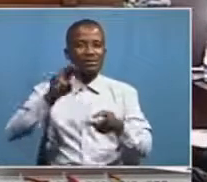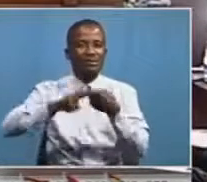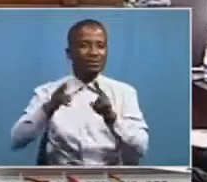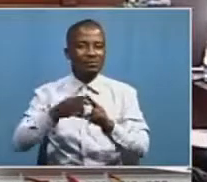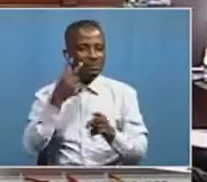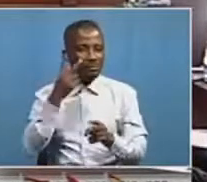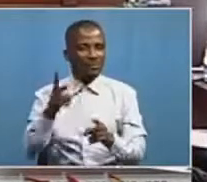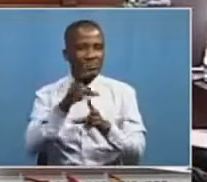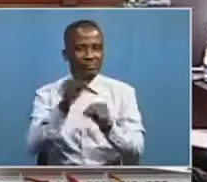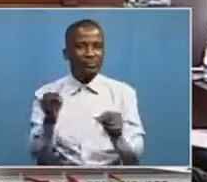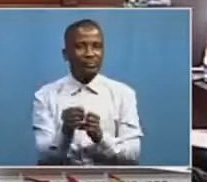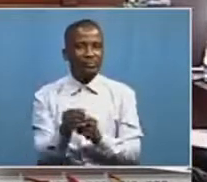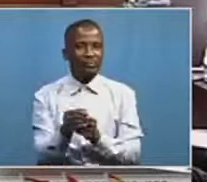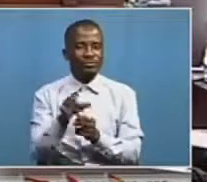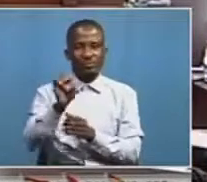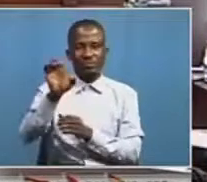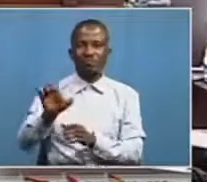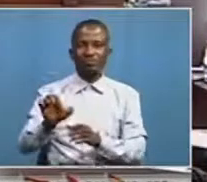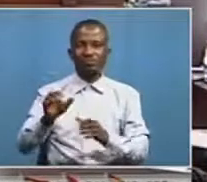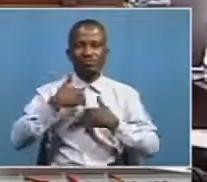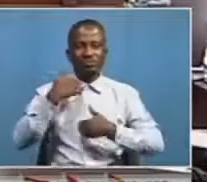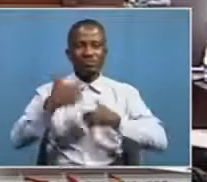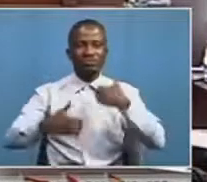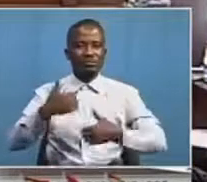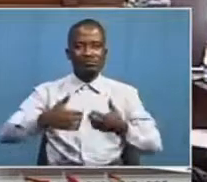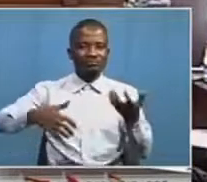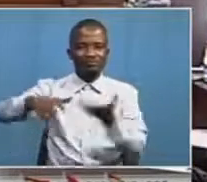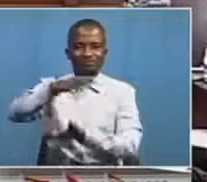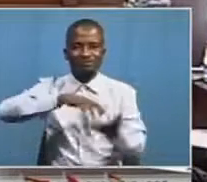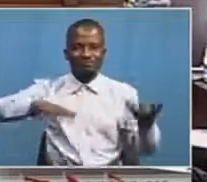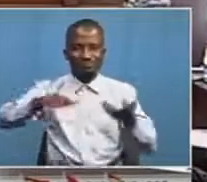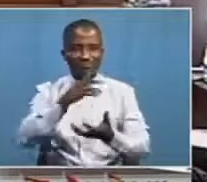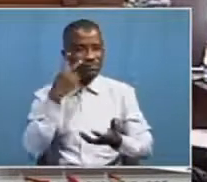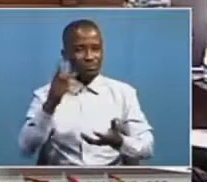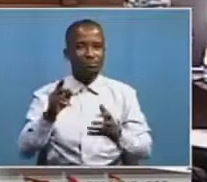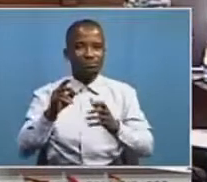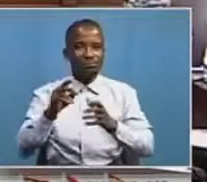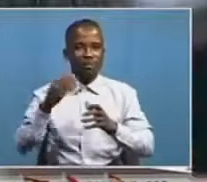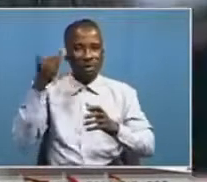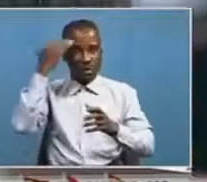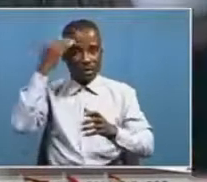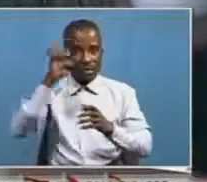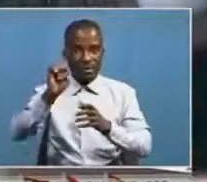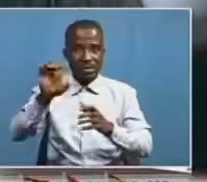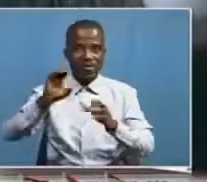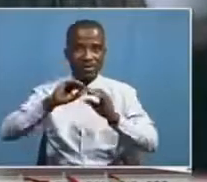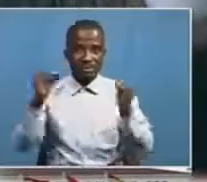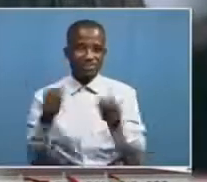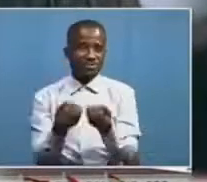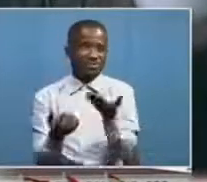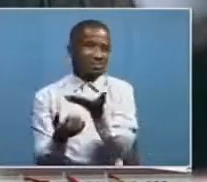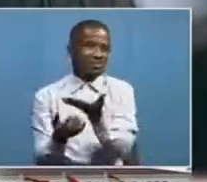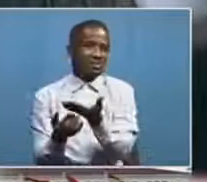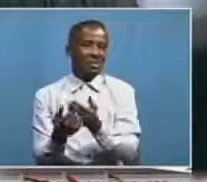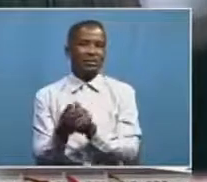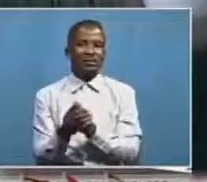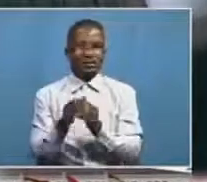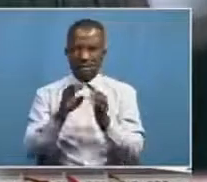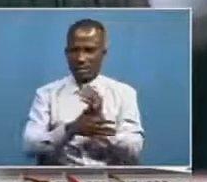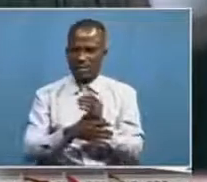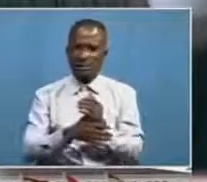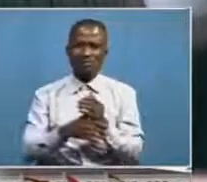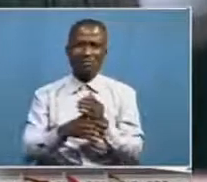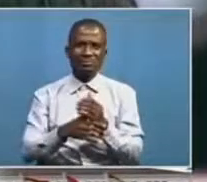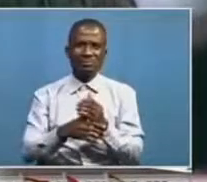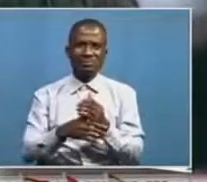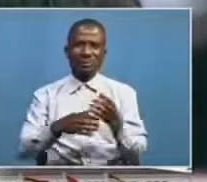said they had with the chairperson of first respondent and her staff in the Strong Room. They recounted a fanciful tale of how the